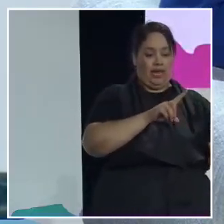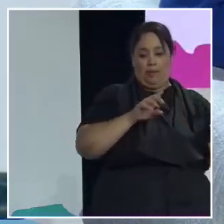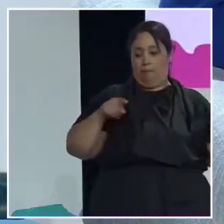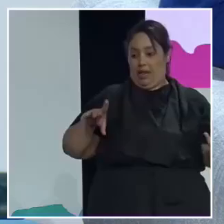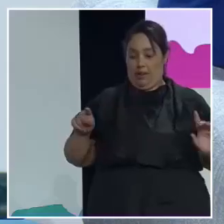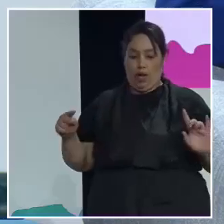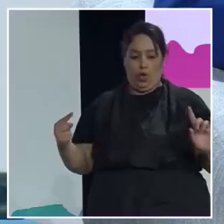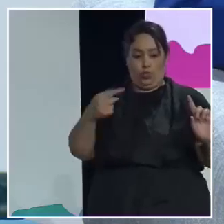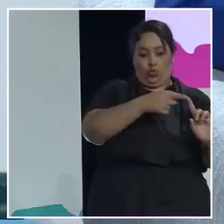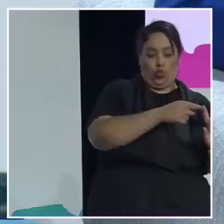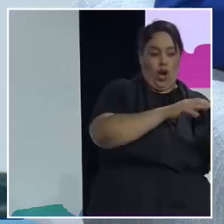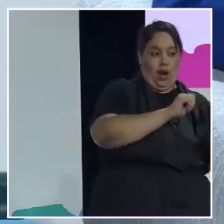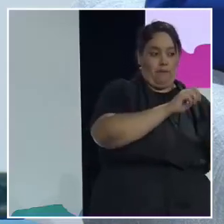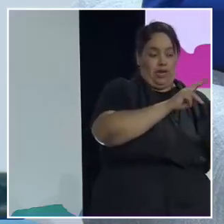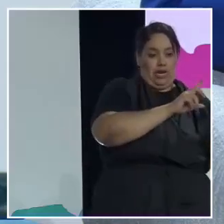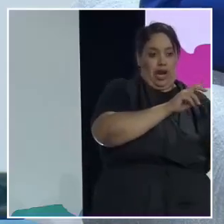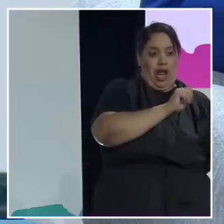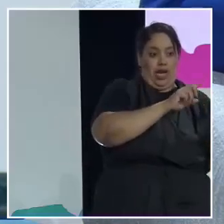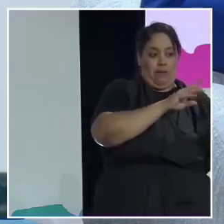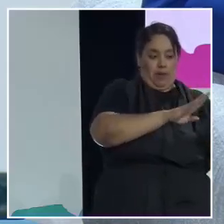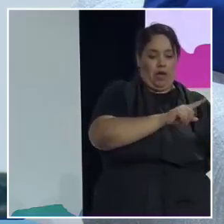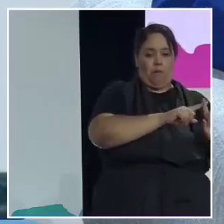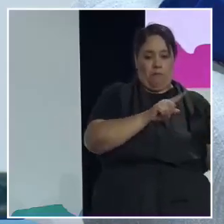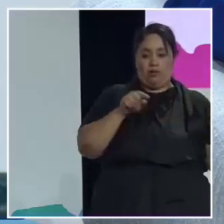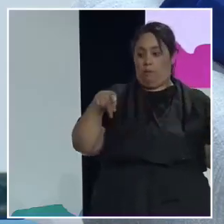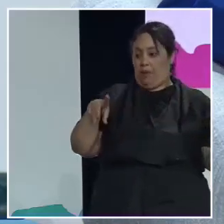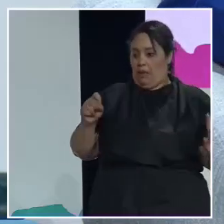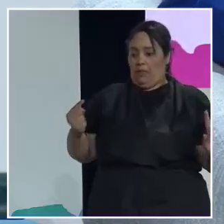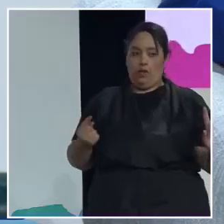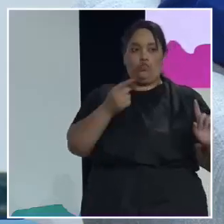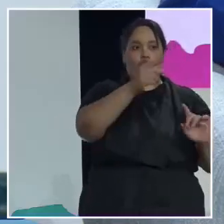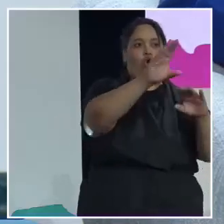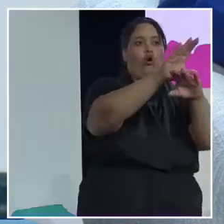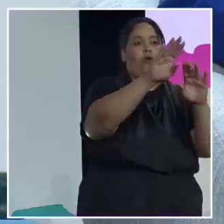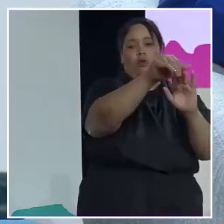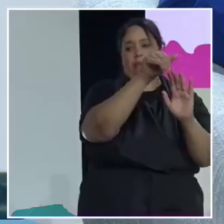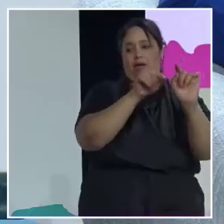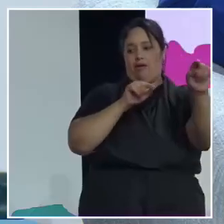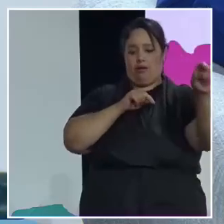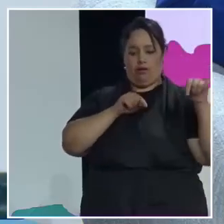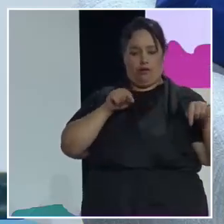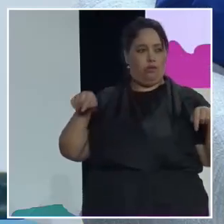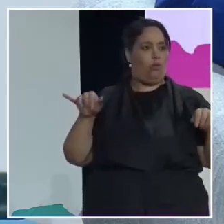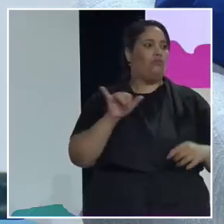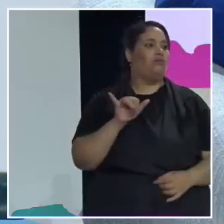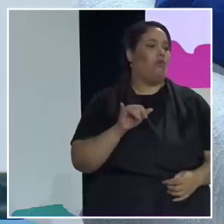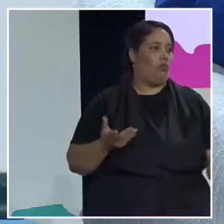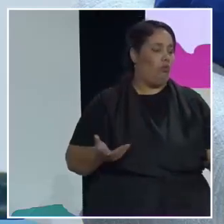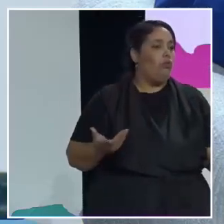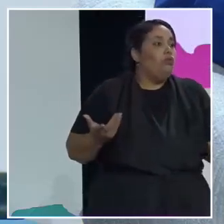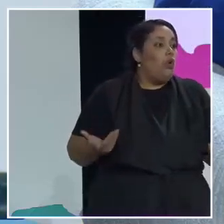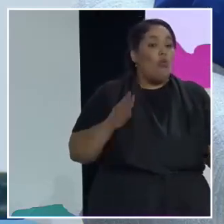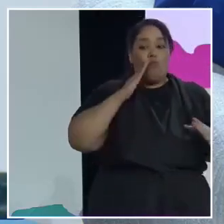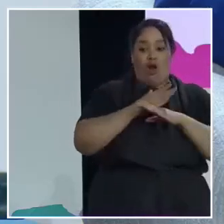but it's PDBs to commercial banks too. I have a lot more thoughts on this, but I'll just say that the